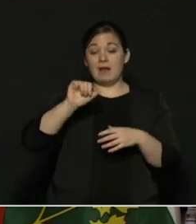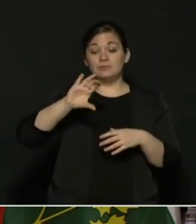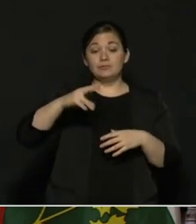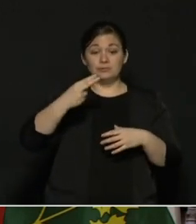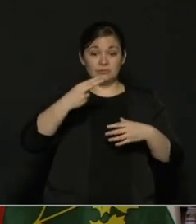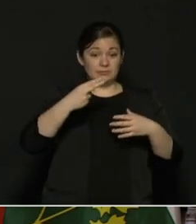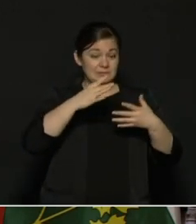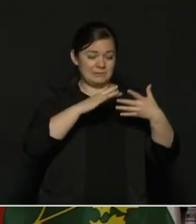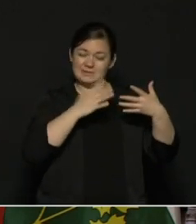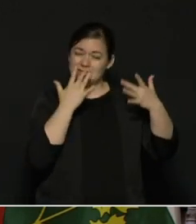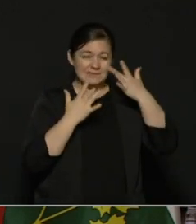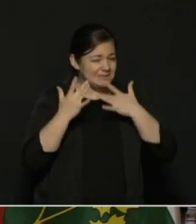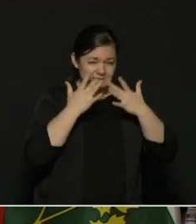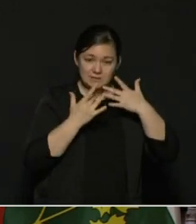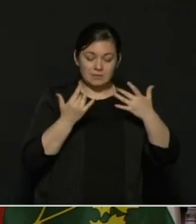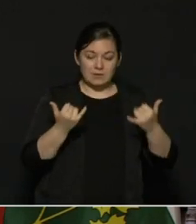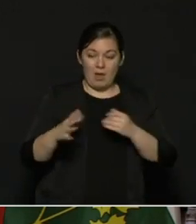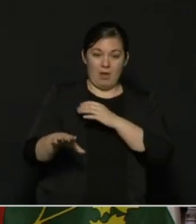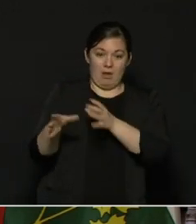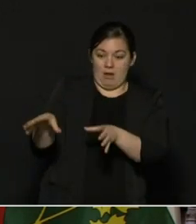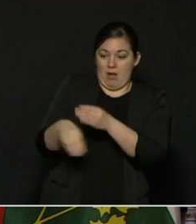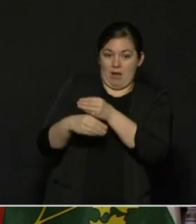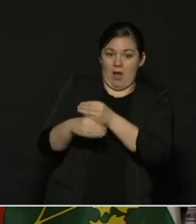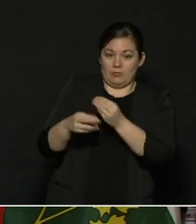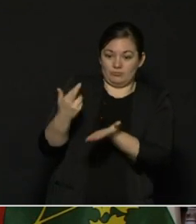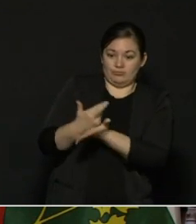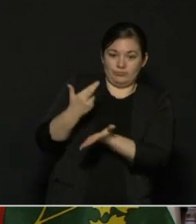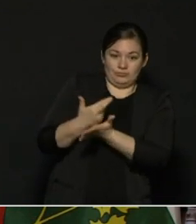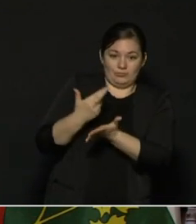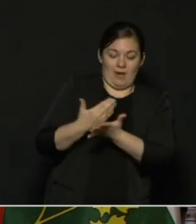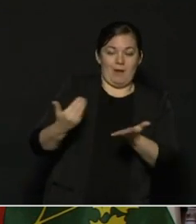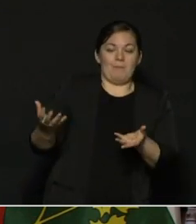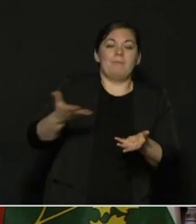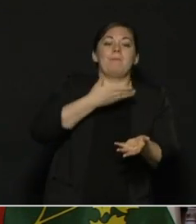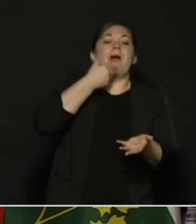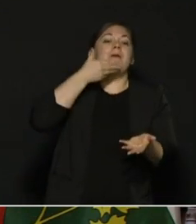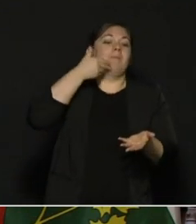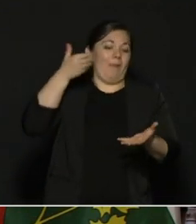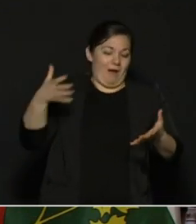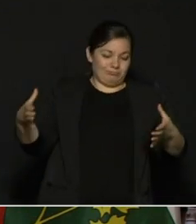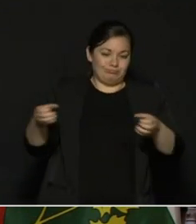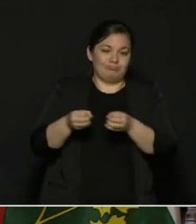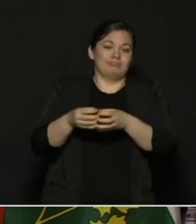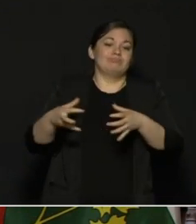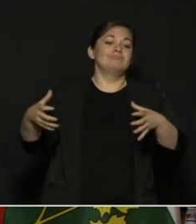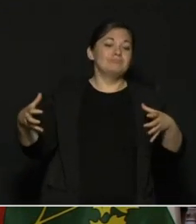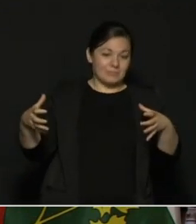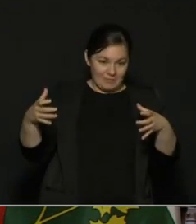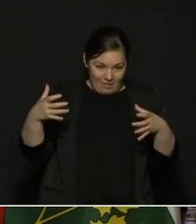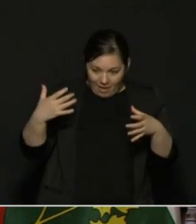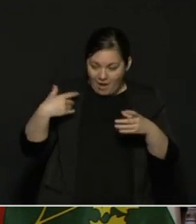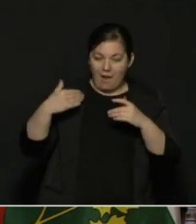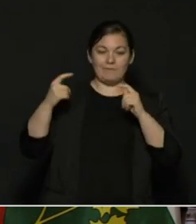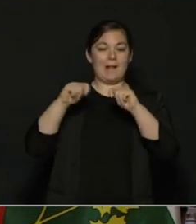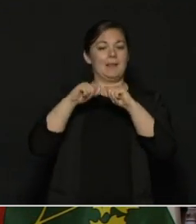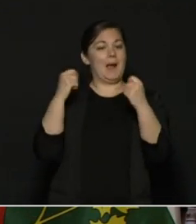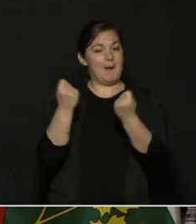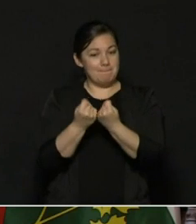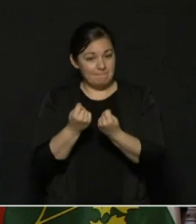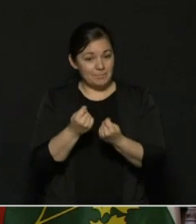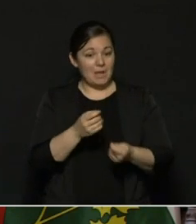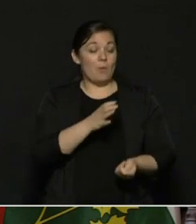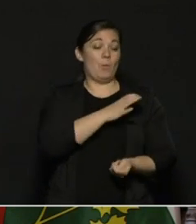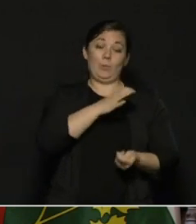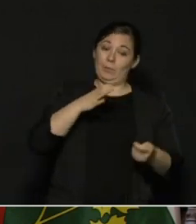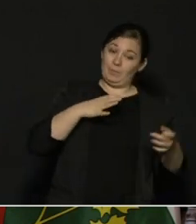And so that's available. We also have, looking at with a whole bunch of teams and committees, looking at our data systems, looking